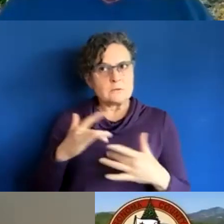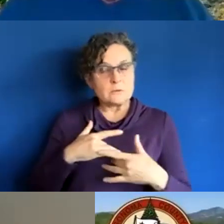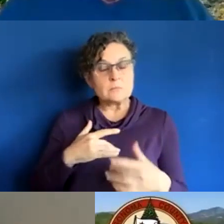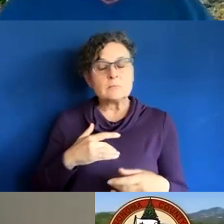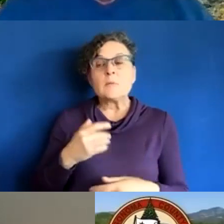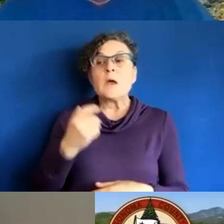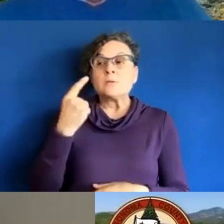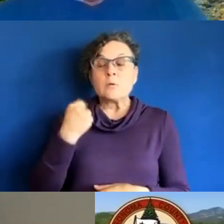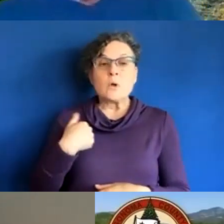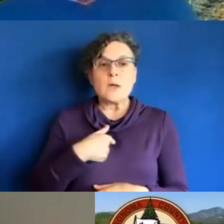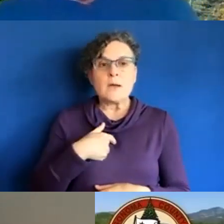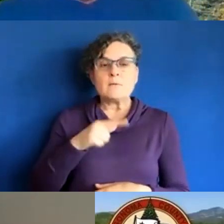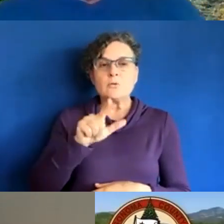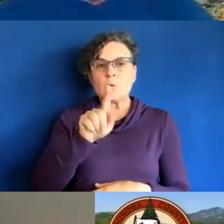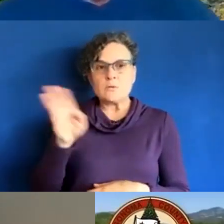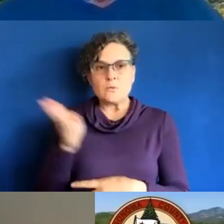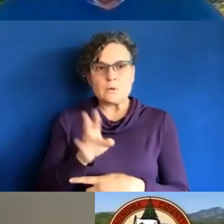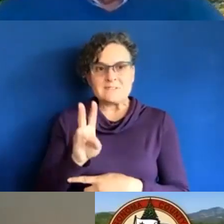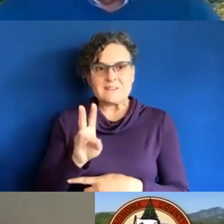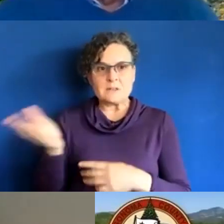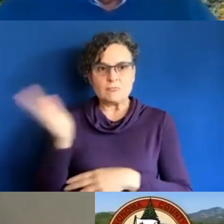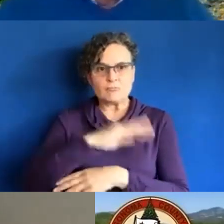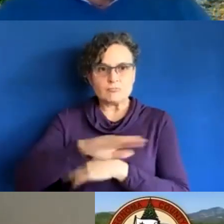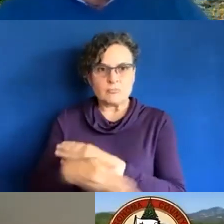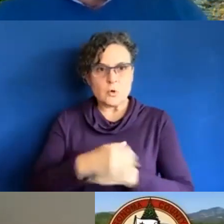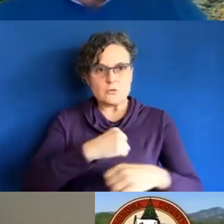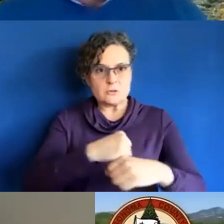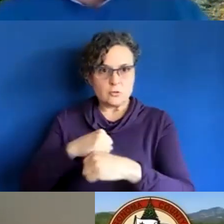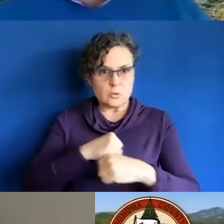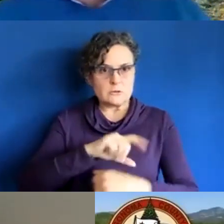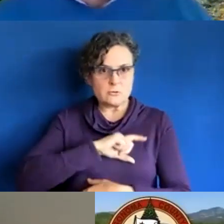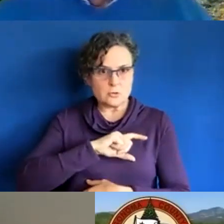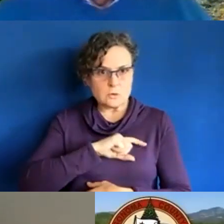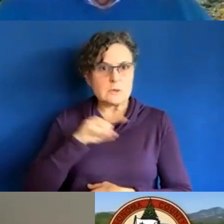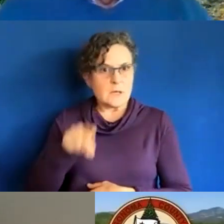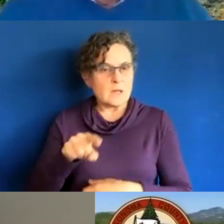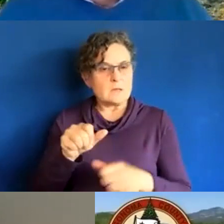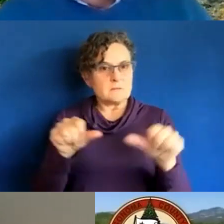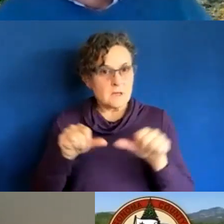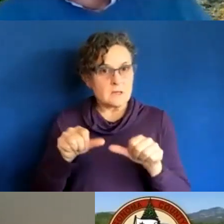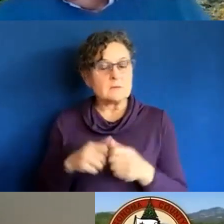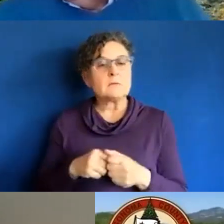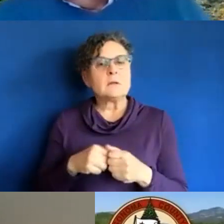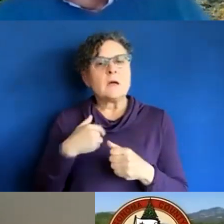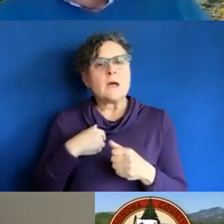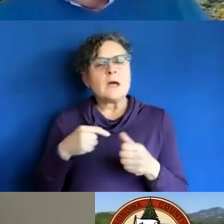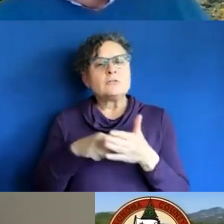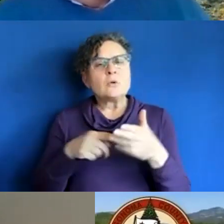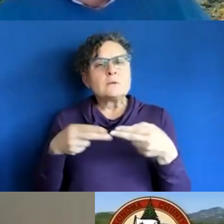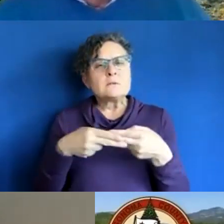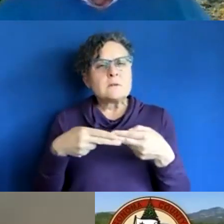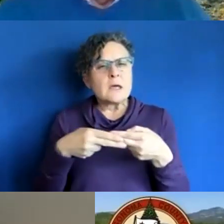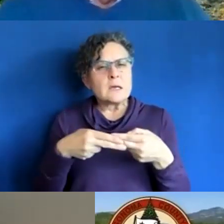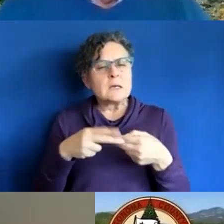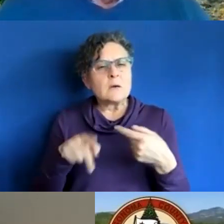security at the sites. And the slide that I showed about law enforcement response around